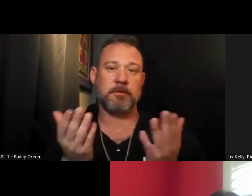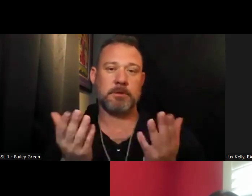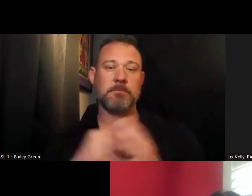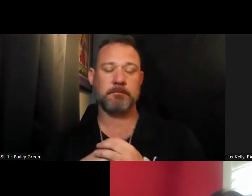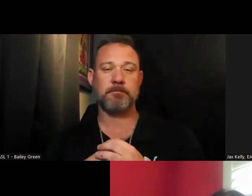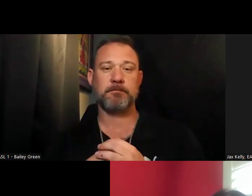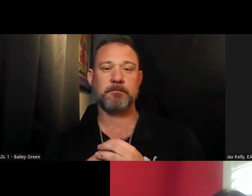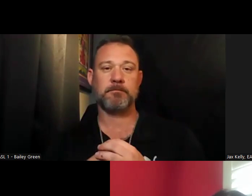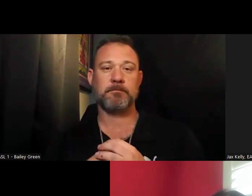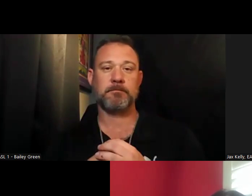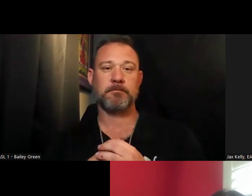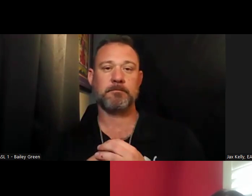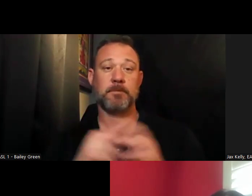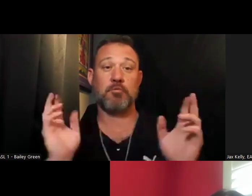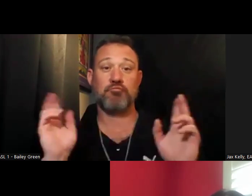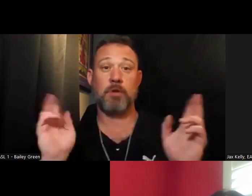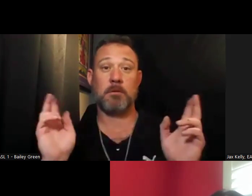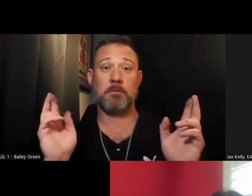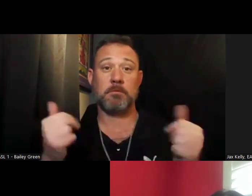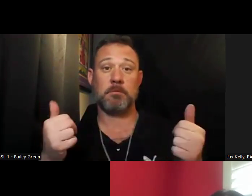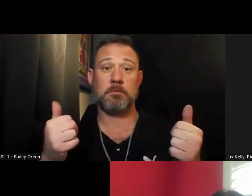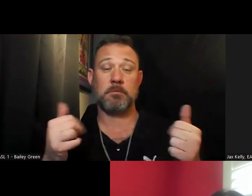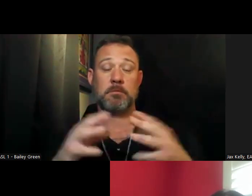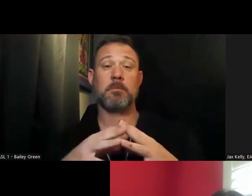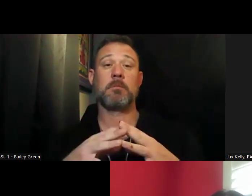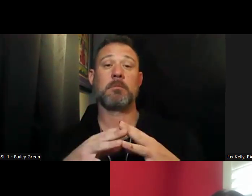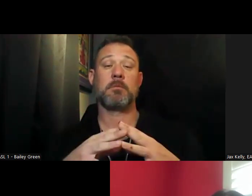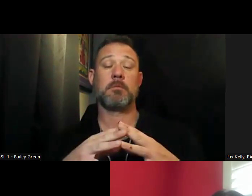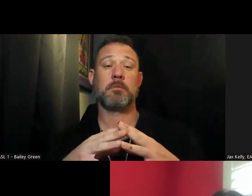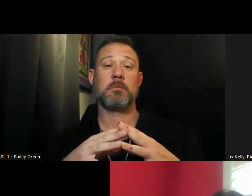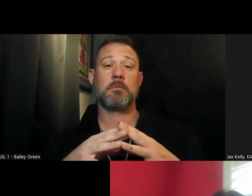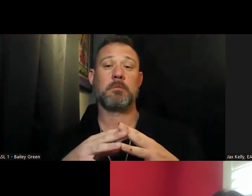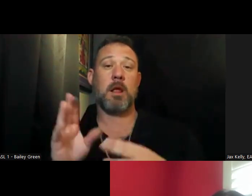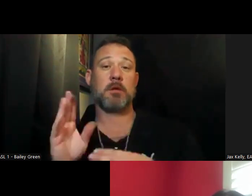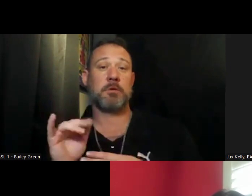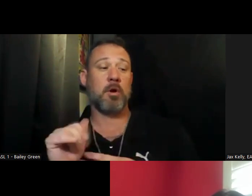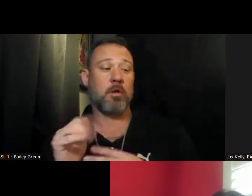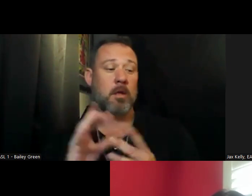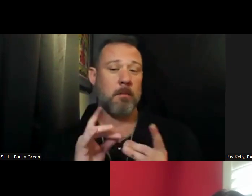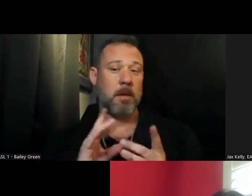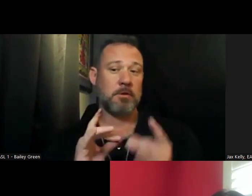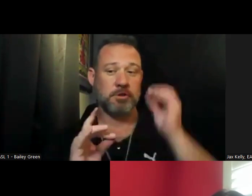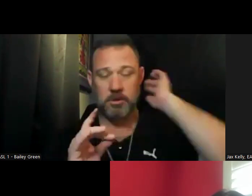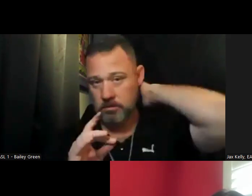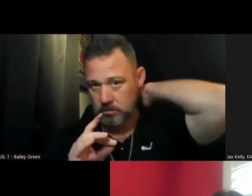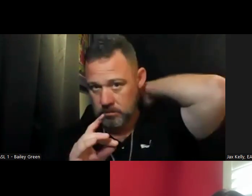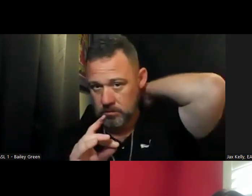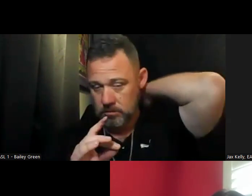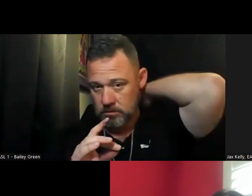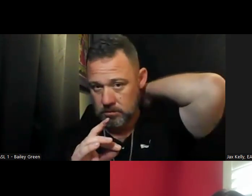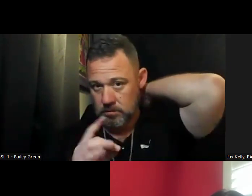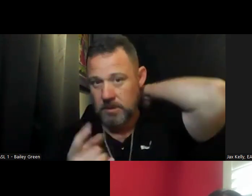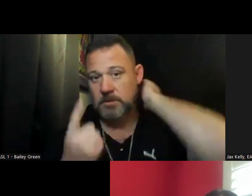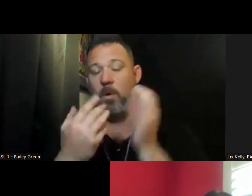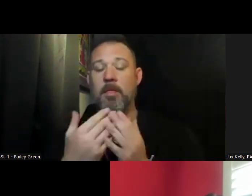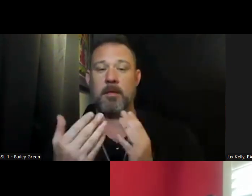services, become much less siloed. And as Bertha mentioned, that is one of the things that we're looking